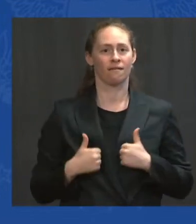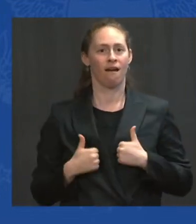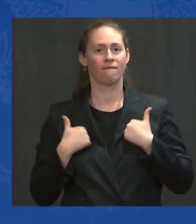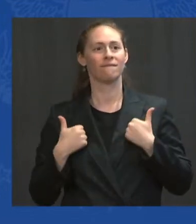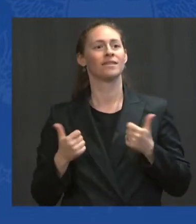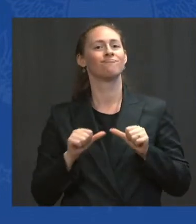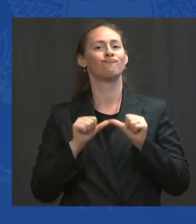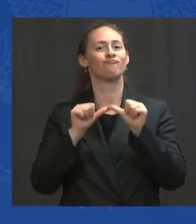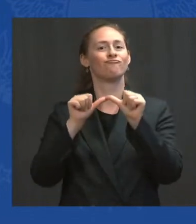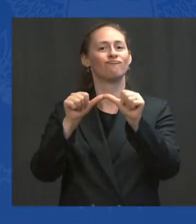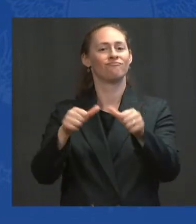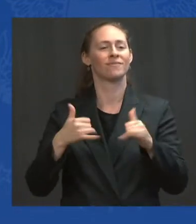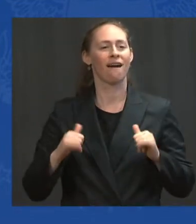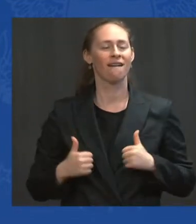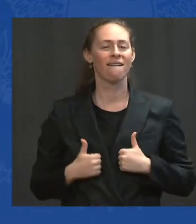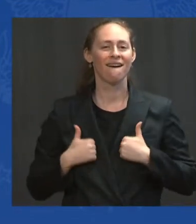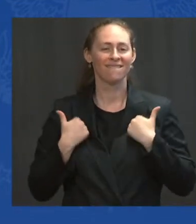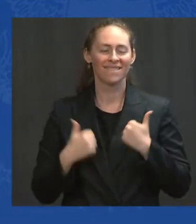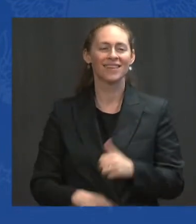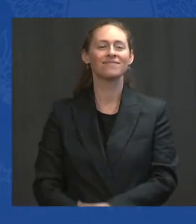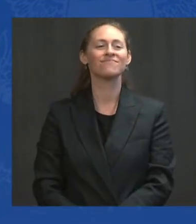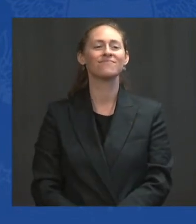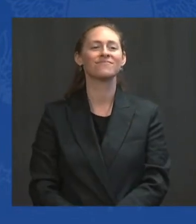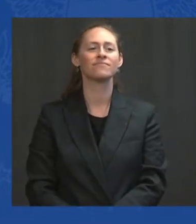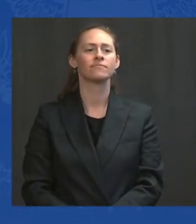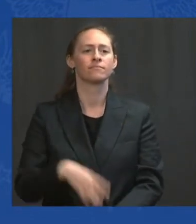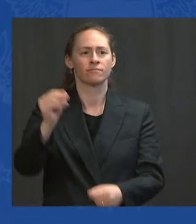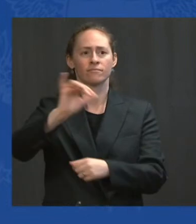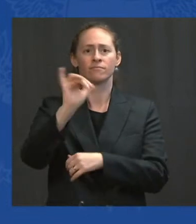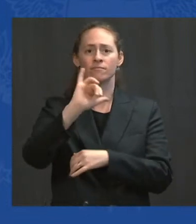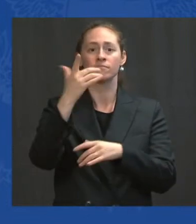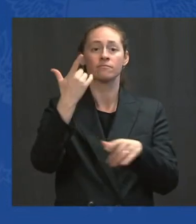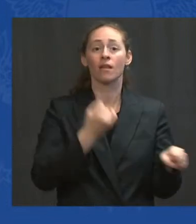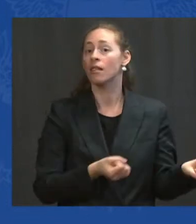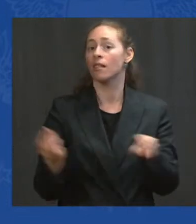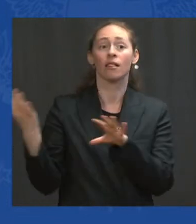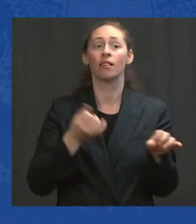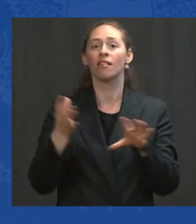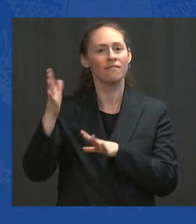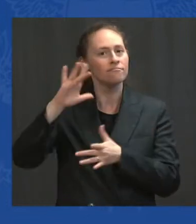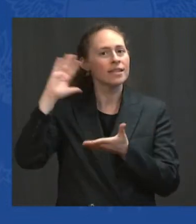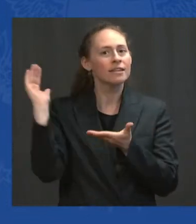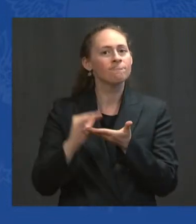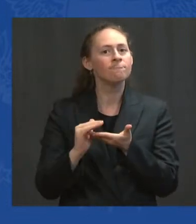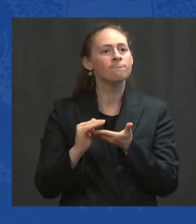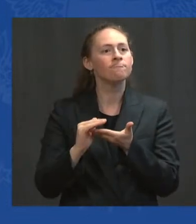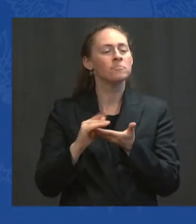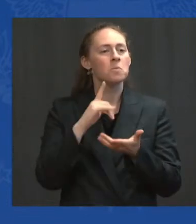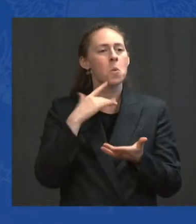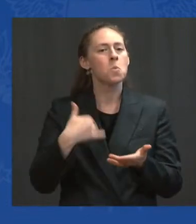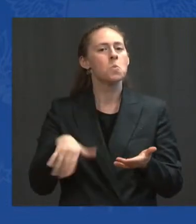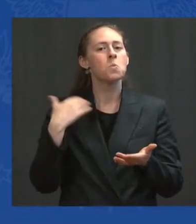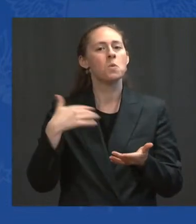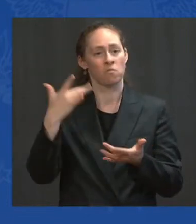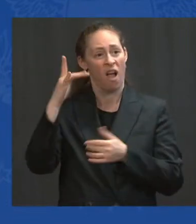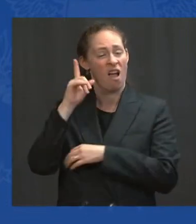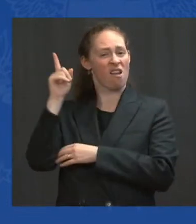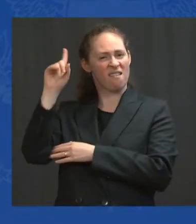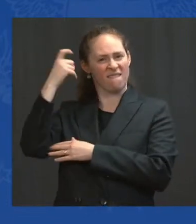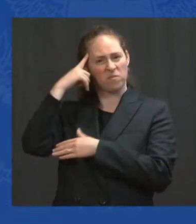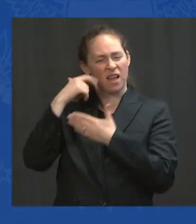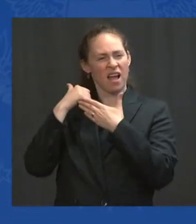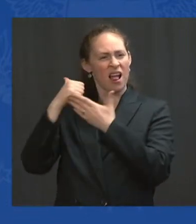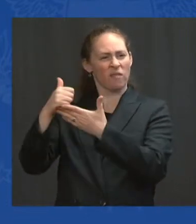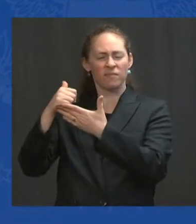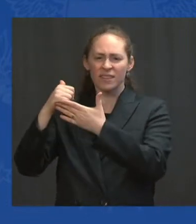450,000 hospitalizations. This is further evidence that our whole-of-government strategy is working and has prevented